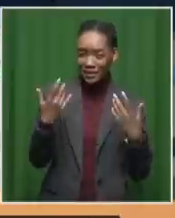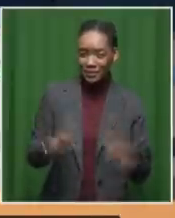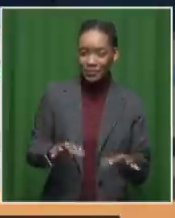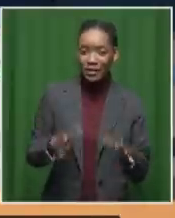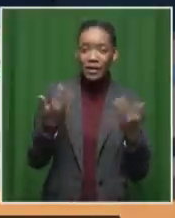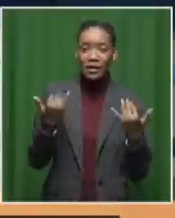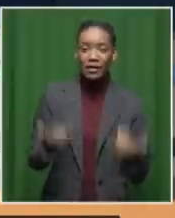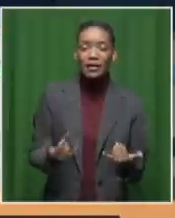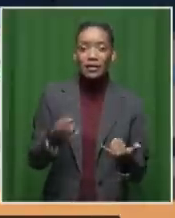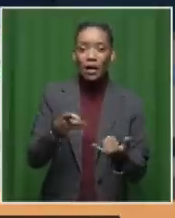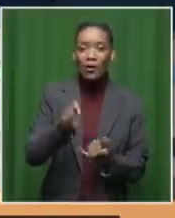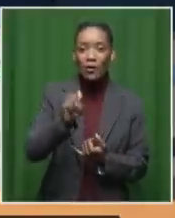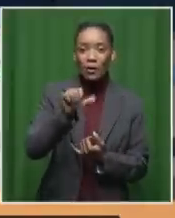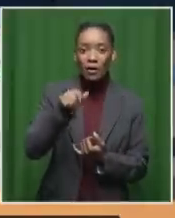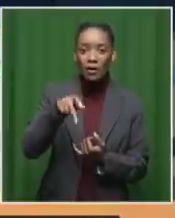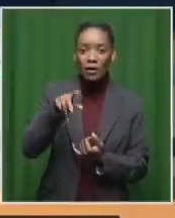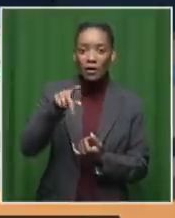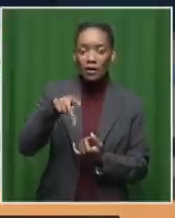SAPRA that equipment worth